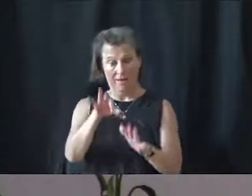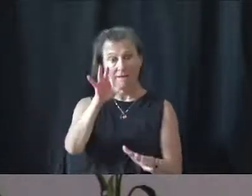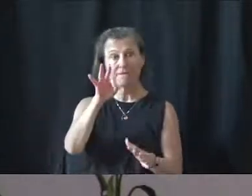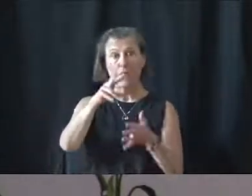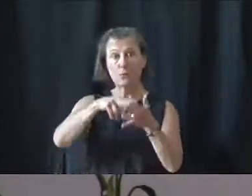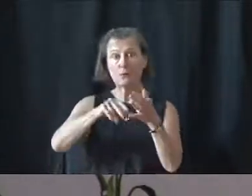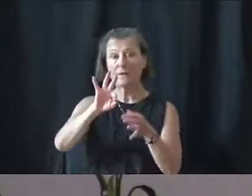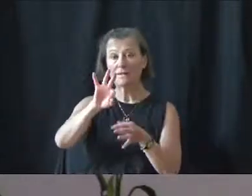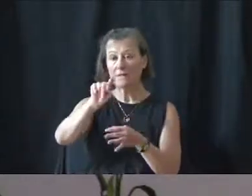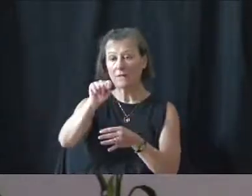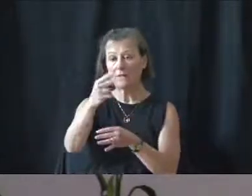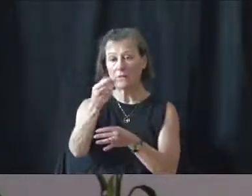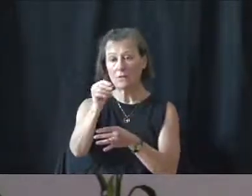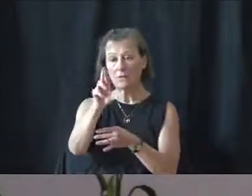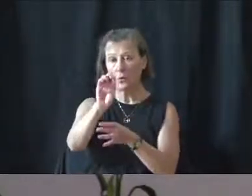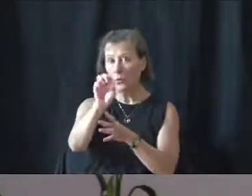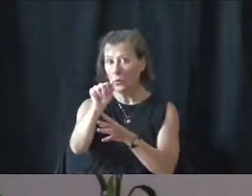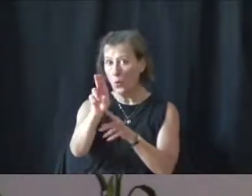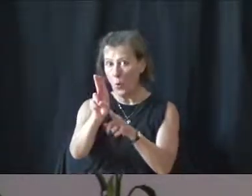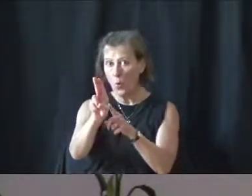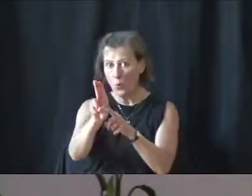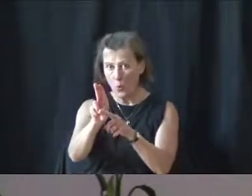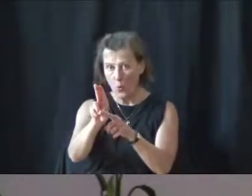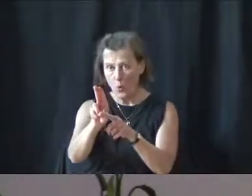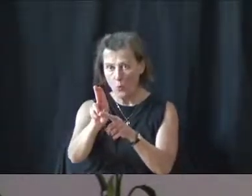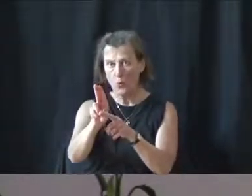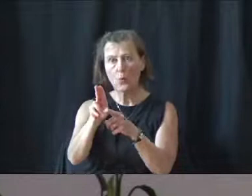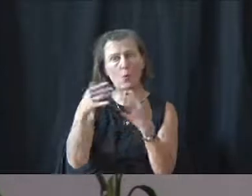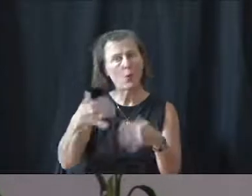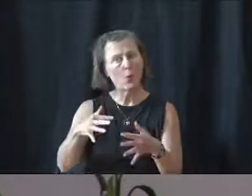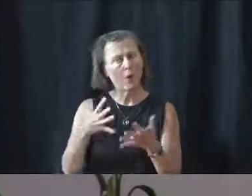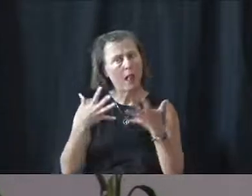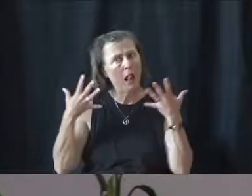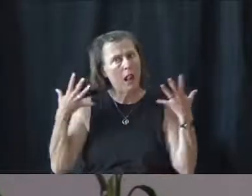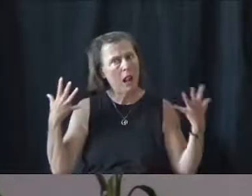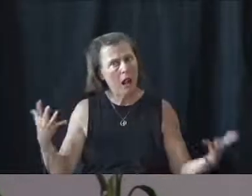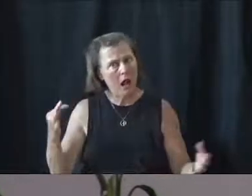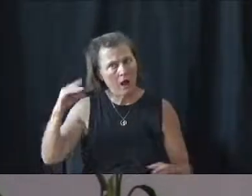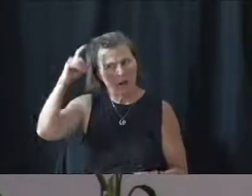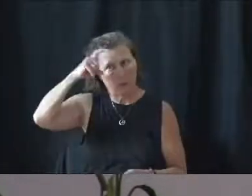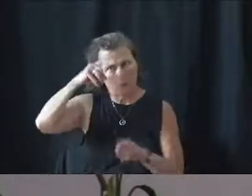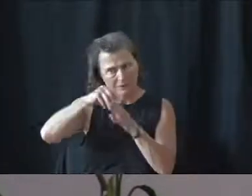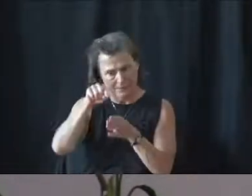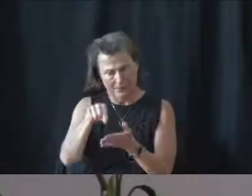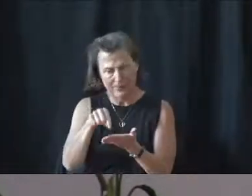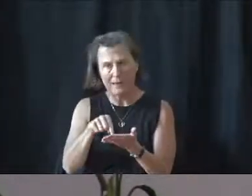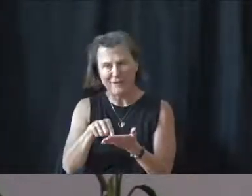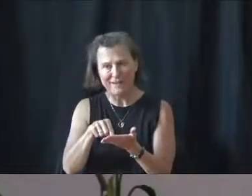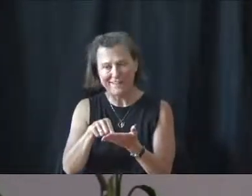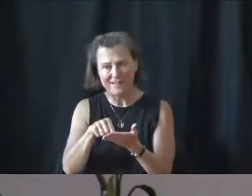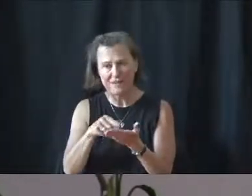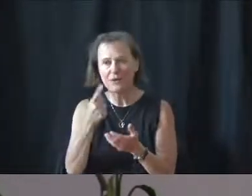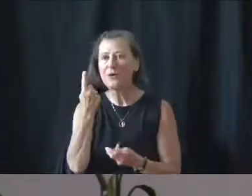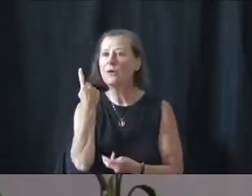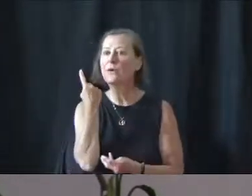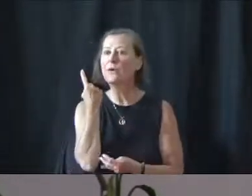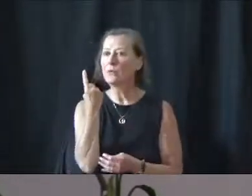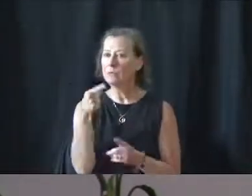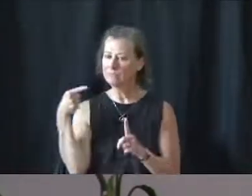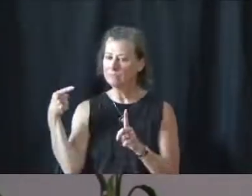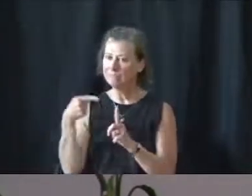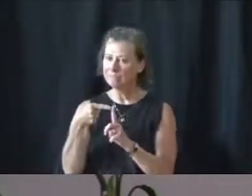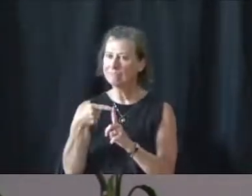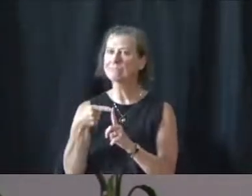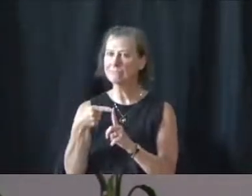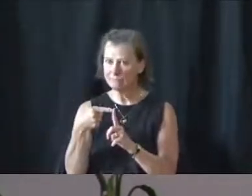Henry David Thoreau. There are a lot of gems of wisdom contained in there, but one which was